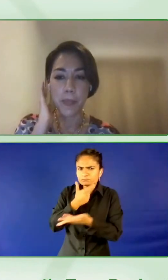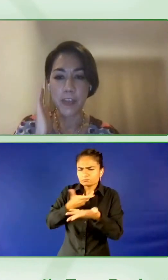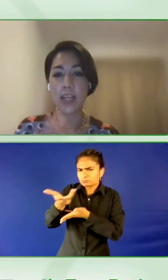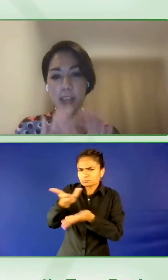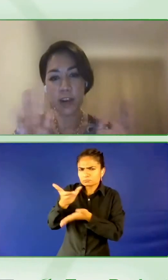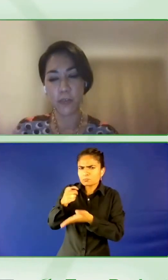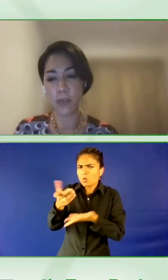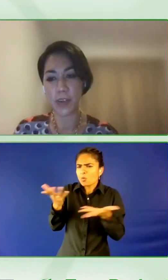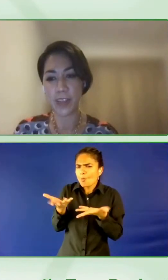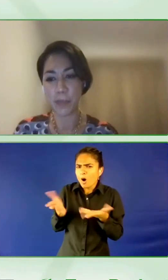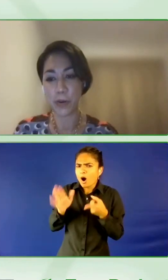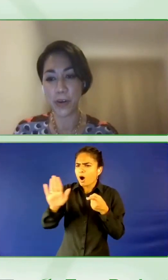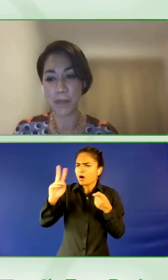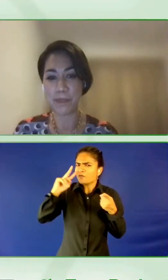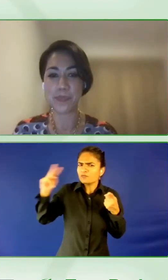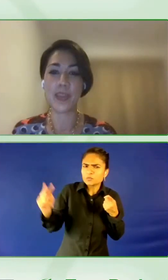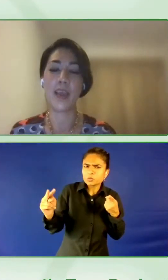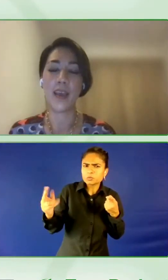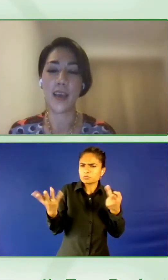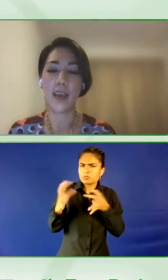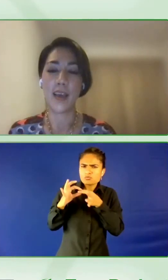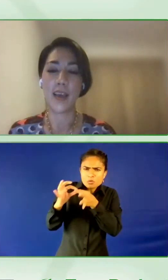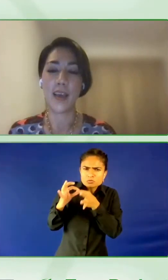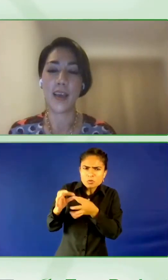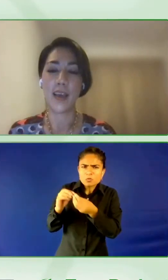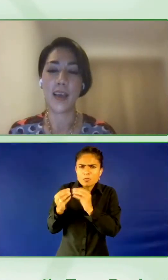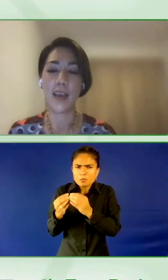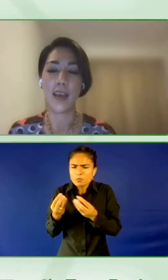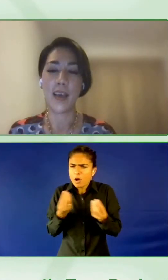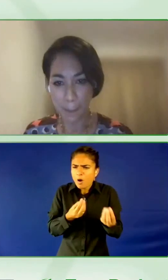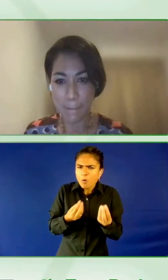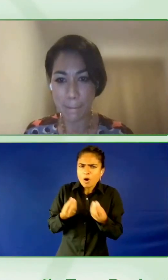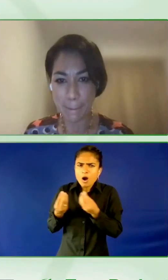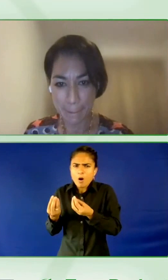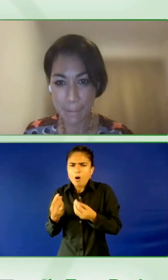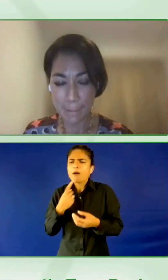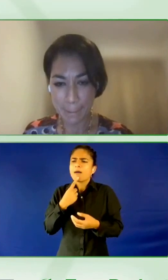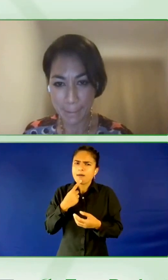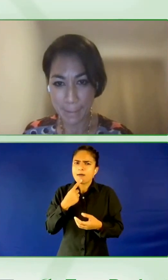So that's kind of roughly the program. Next slide.